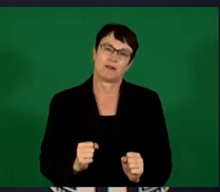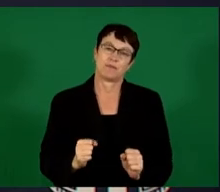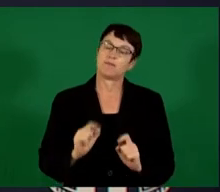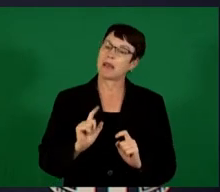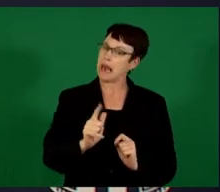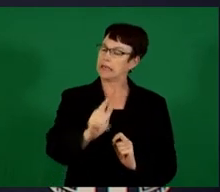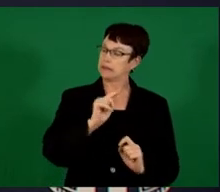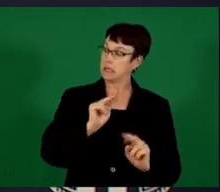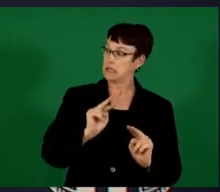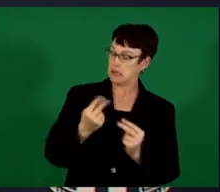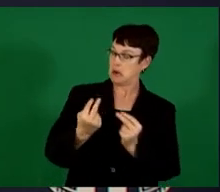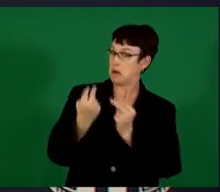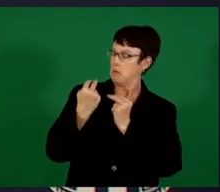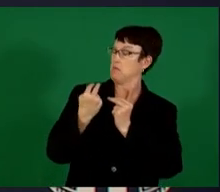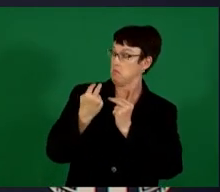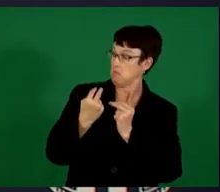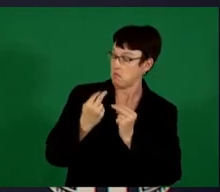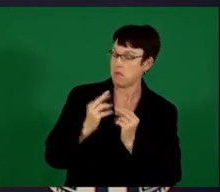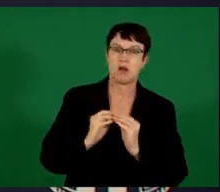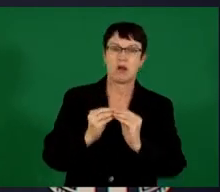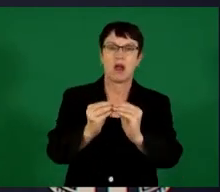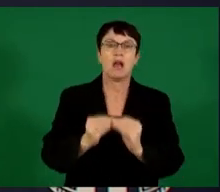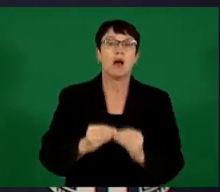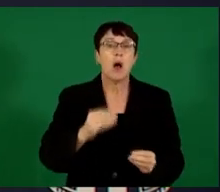not to change rates is still a decision.